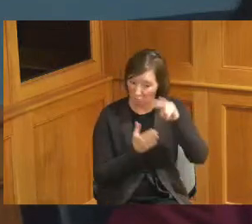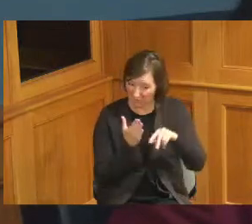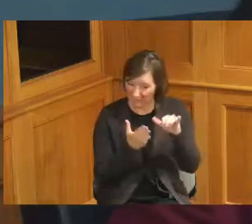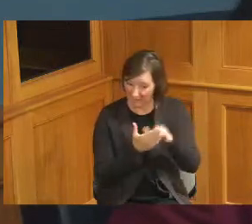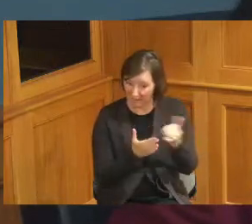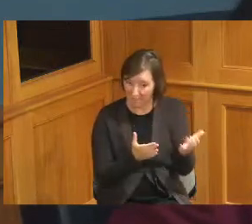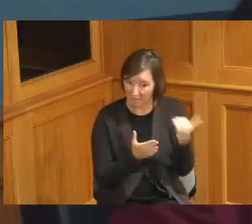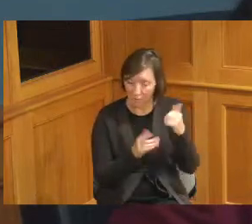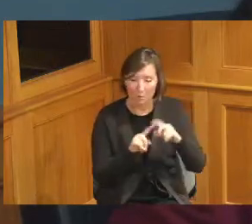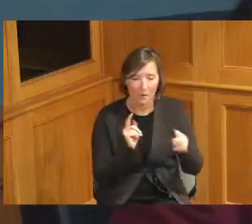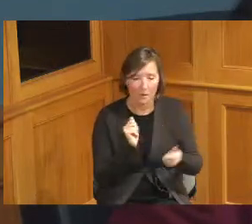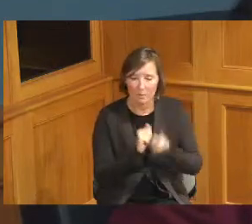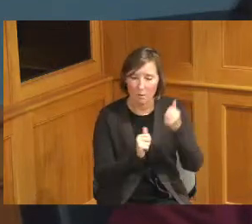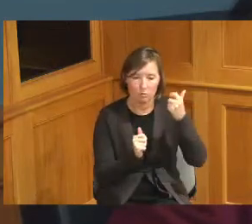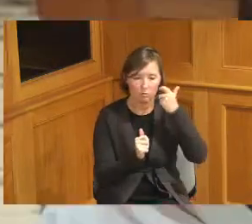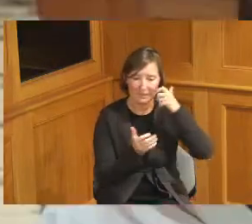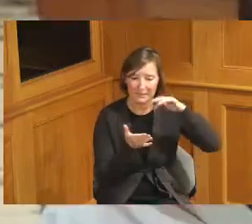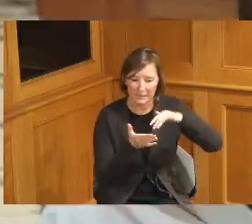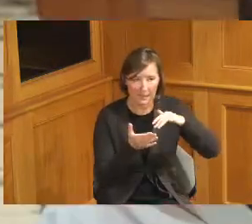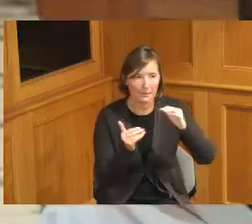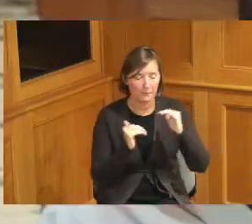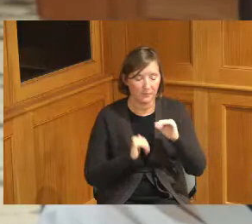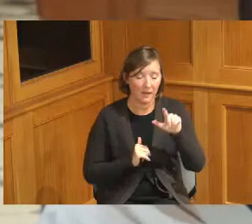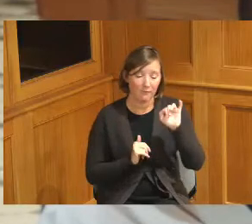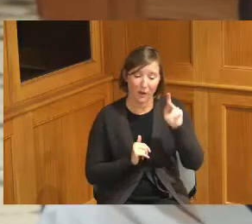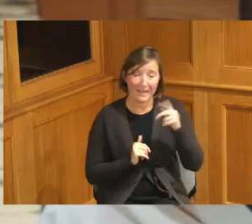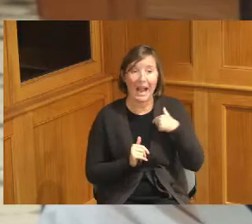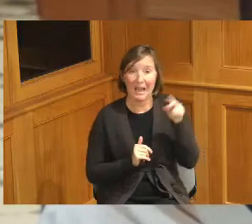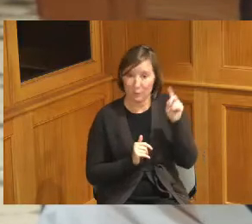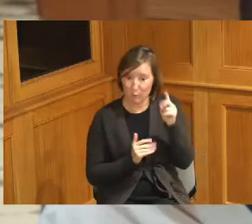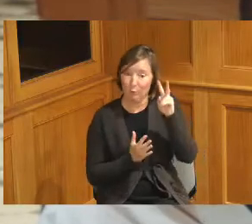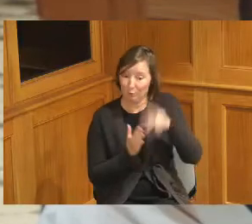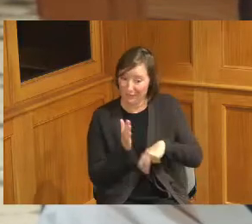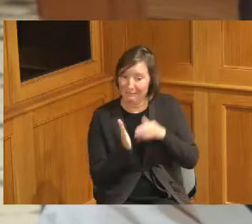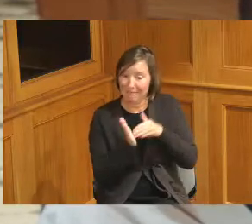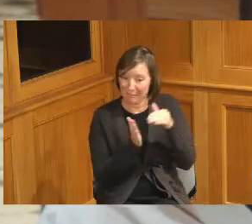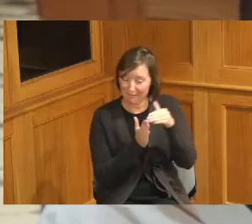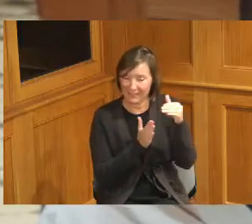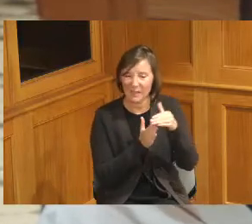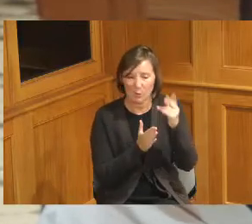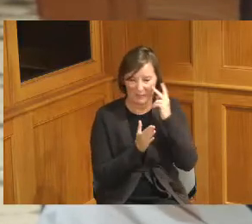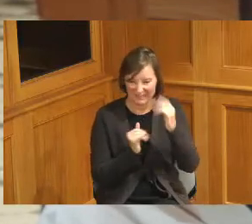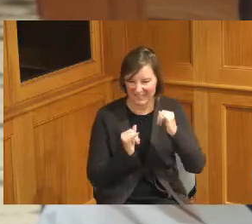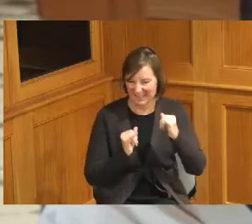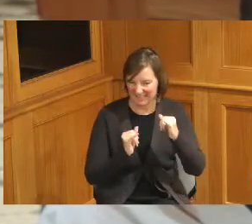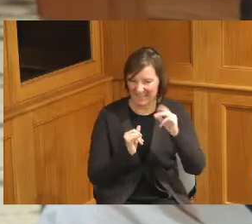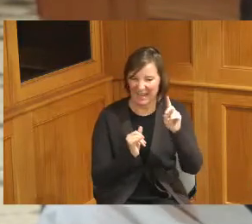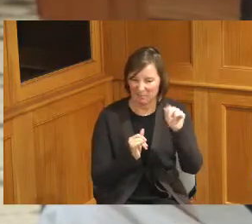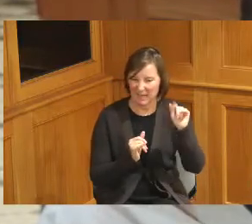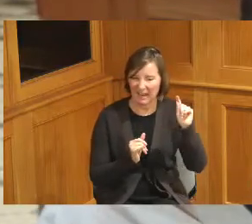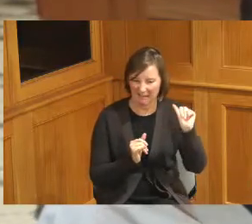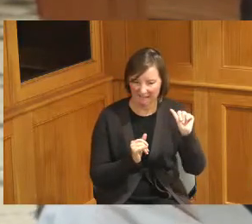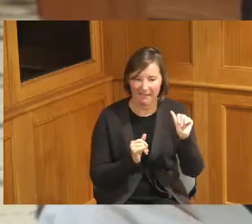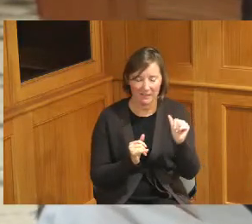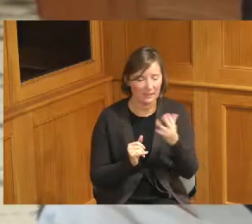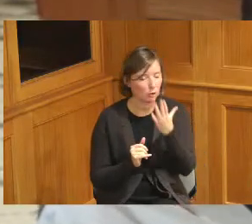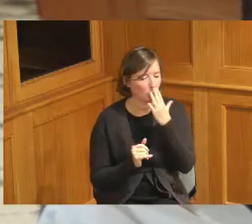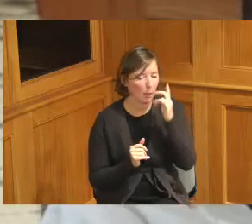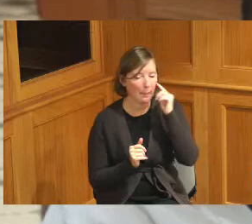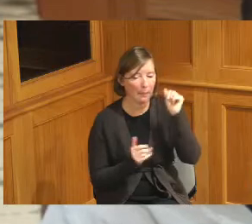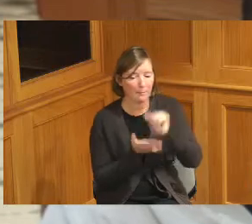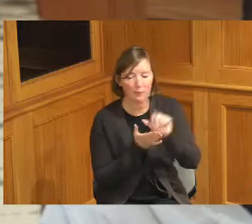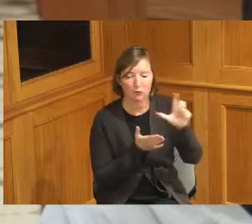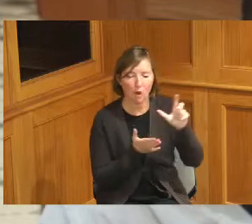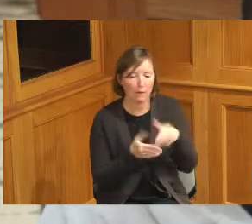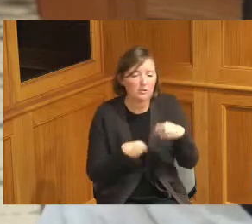most recent stuff. I read a lot about it. Okay, yeah. And I think we see the same advantages here. Mm-hmm. Yeah. Very good. That's all I have. Convinced of